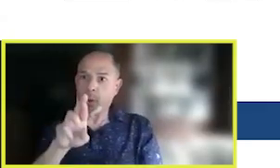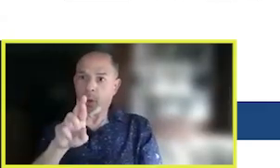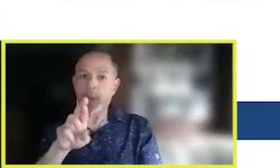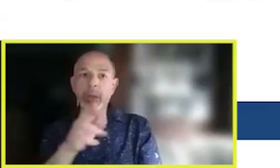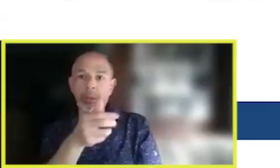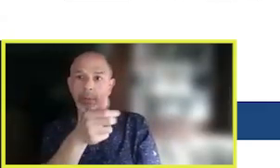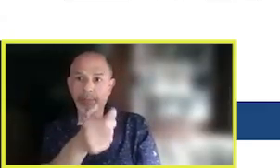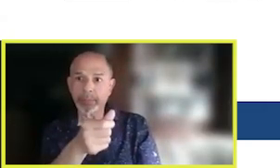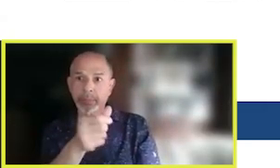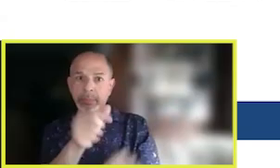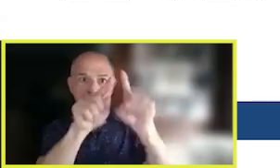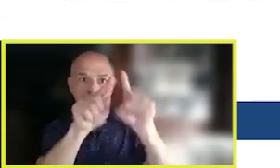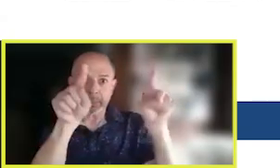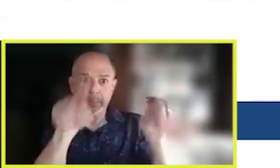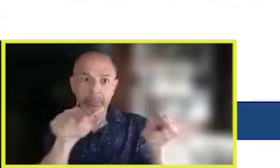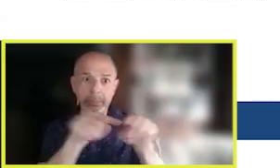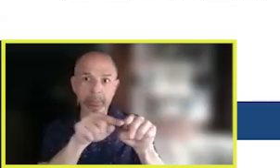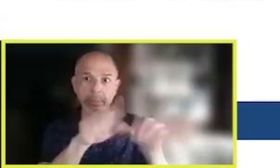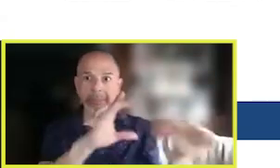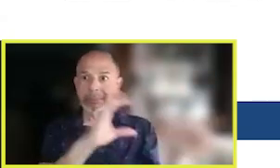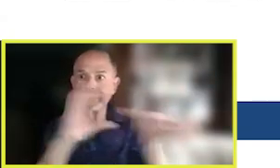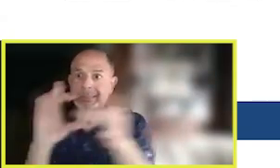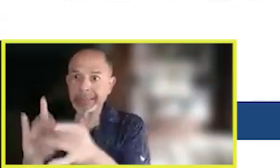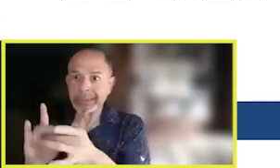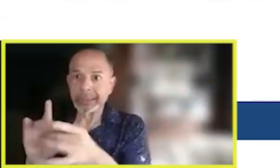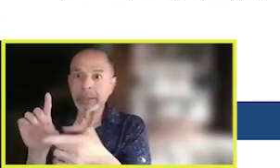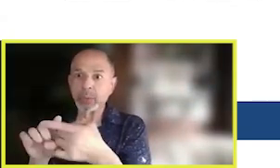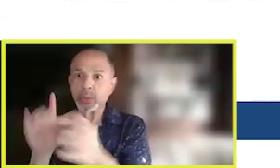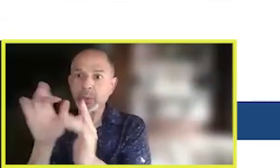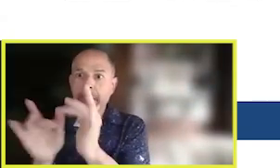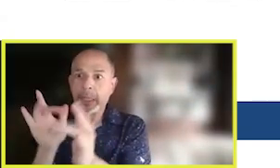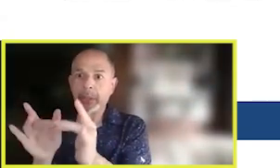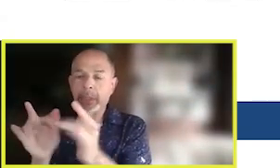and hopefully get to the resources that may help you in finding staff.